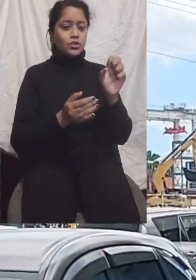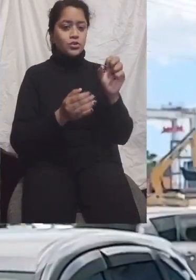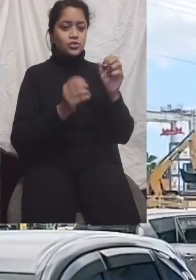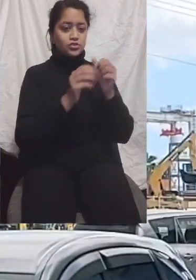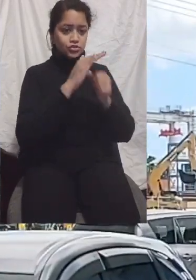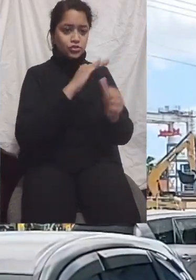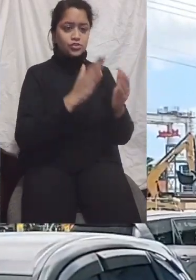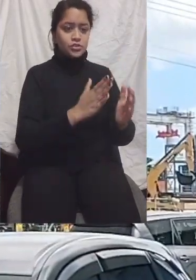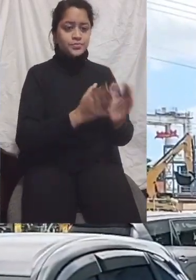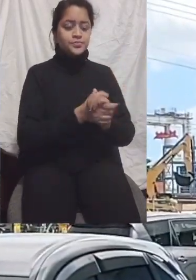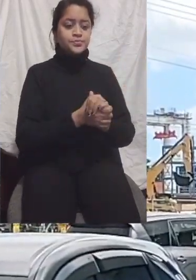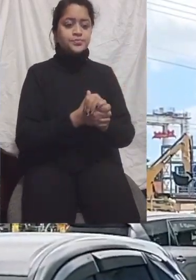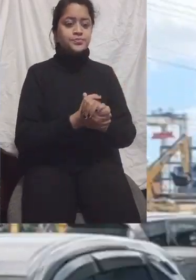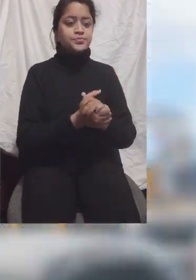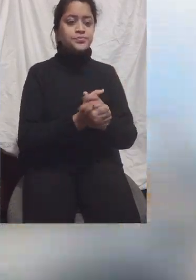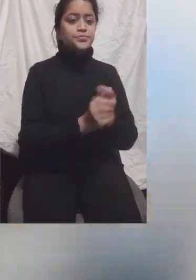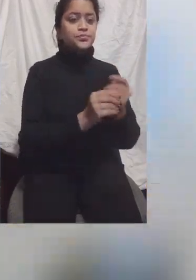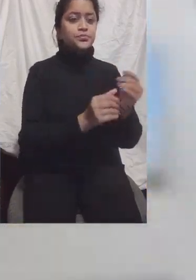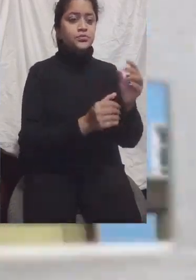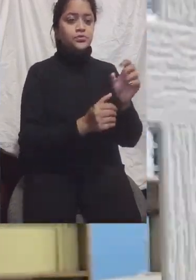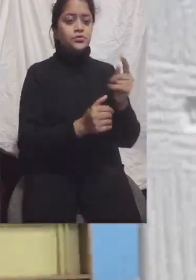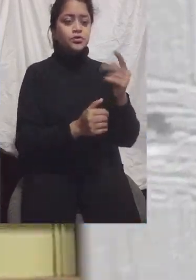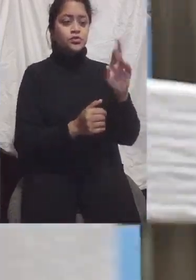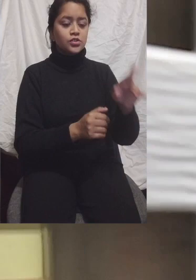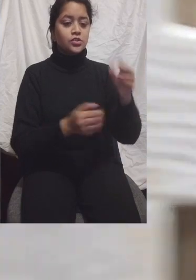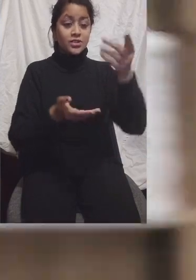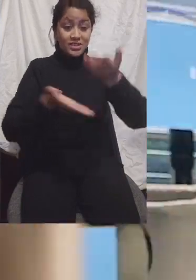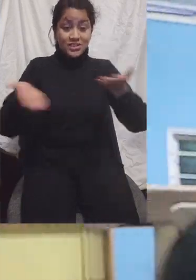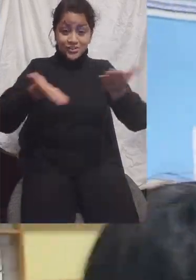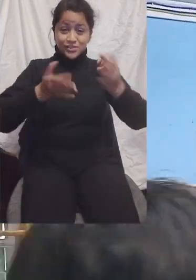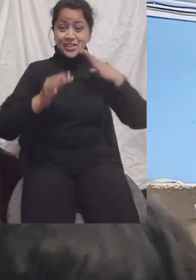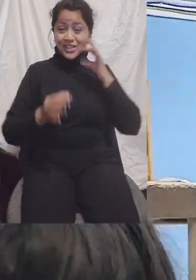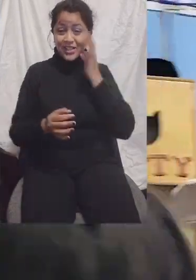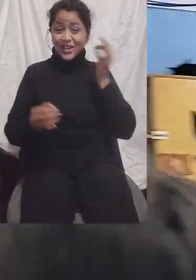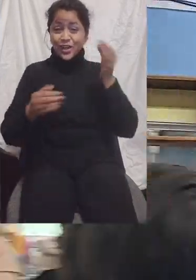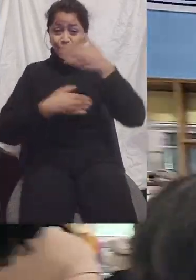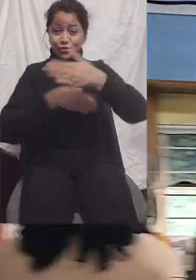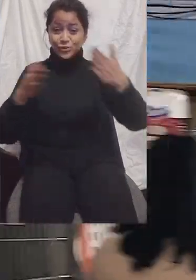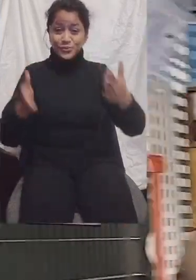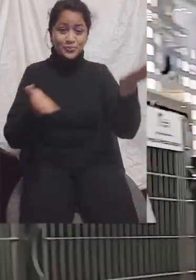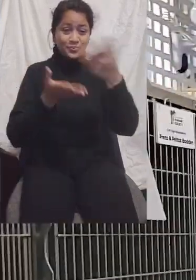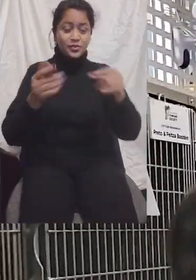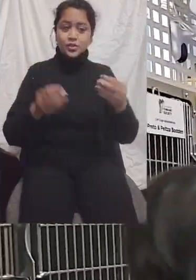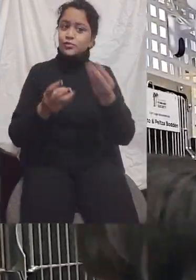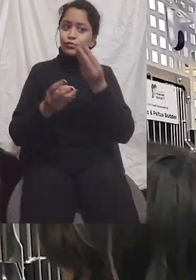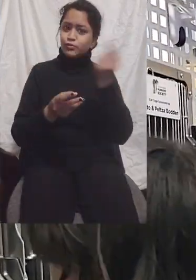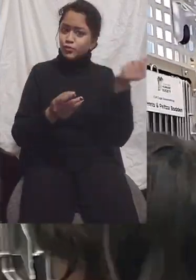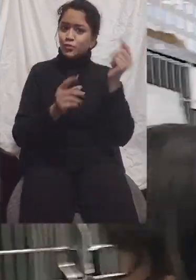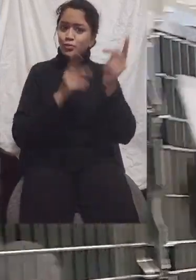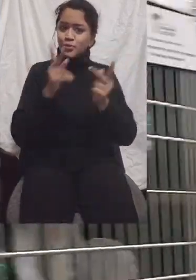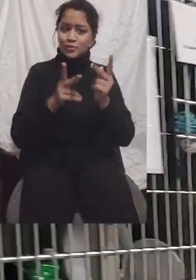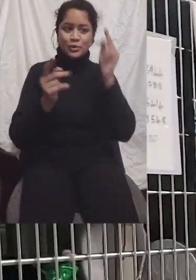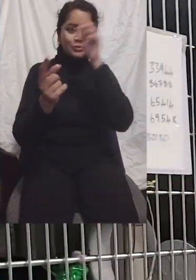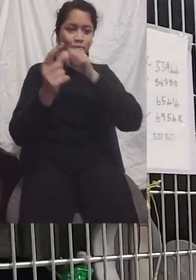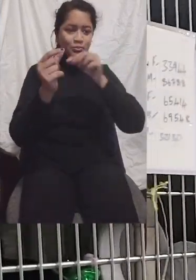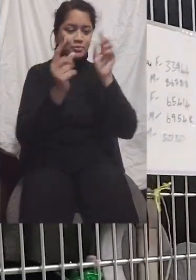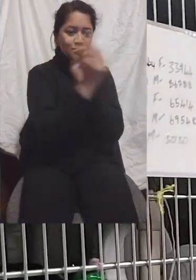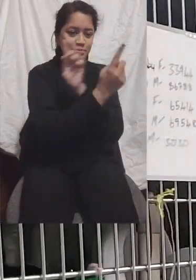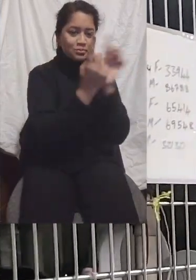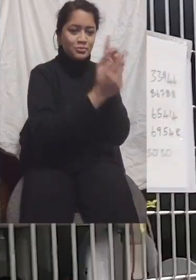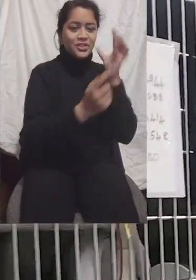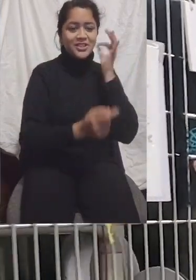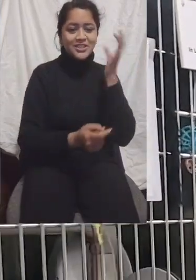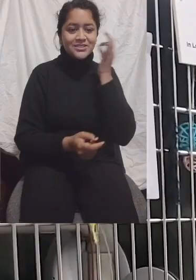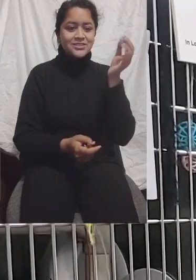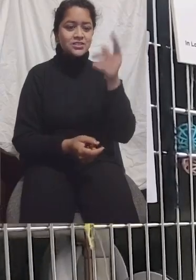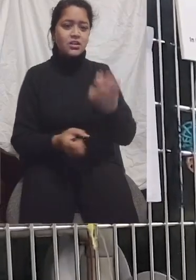and something animals that we need to take care of. All right, so this is the cat room. As you can see, there's quite a few people here meeting